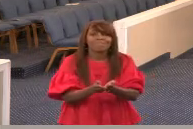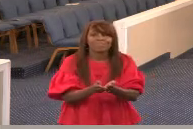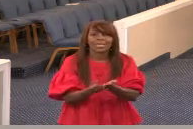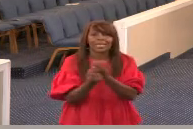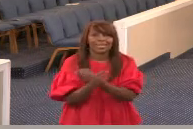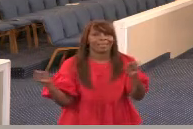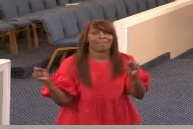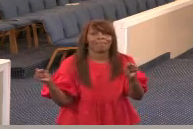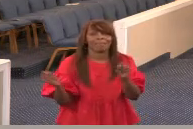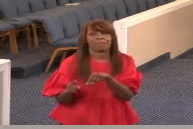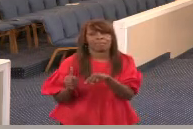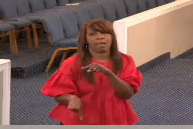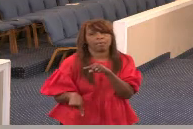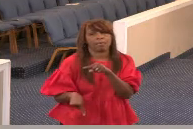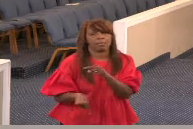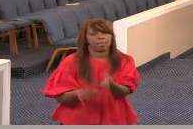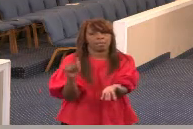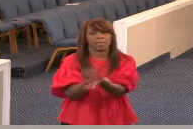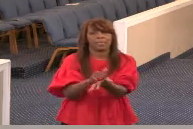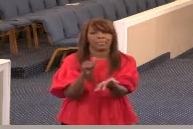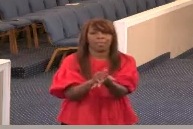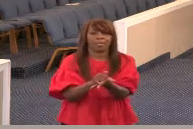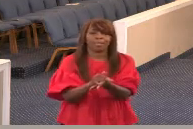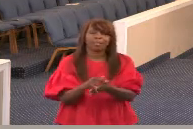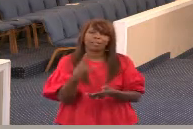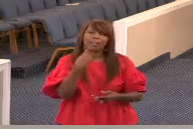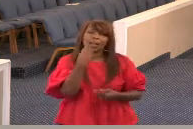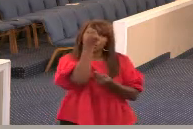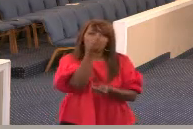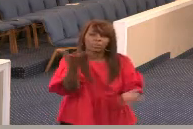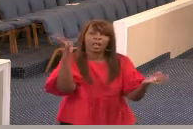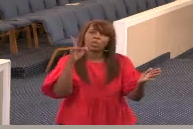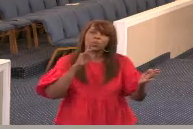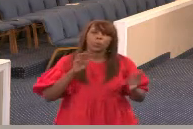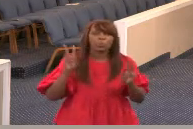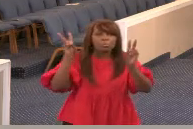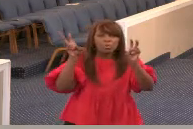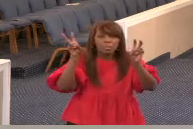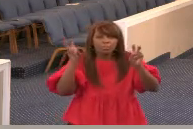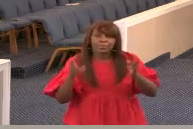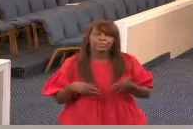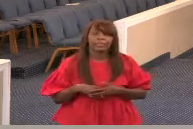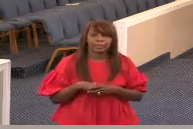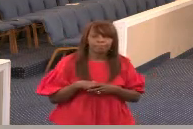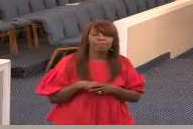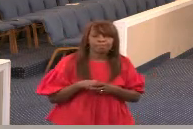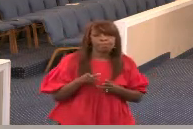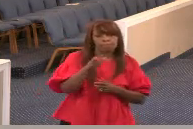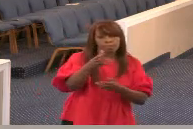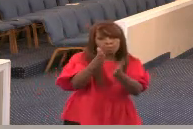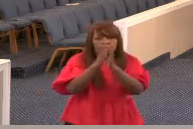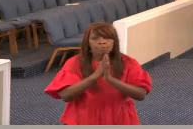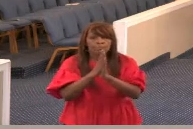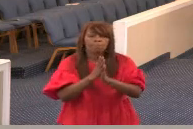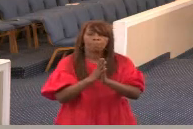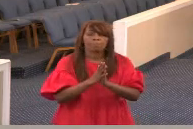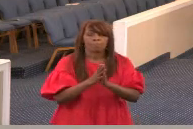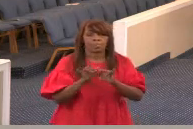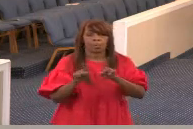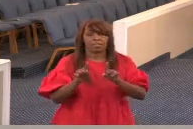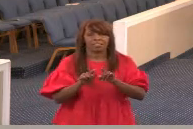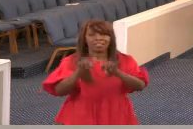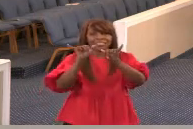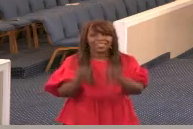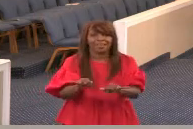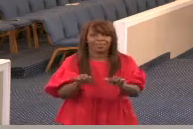saved. I want to deal with the time allotted, seeking your prayers, stay